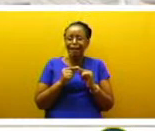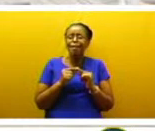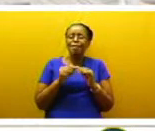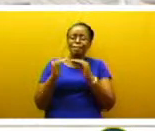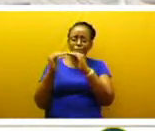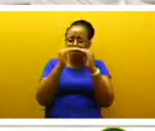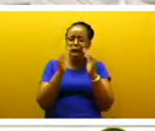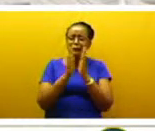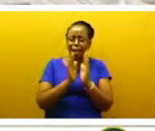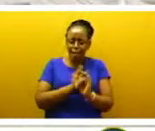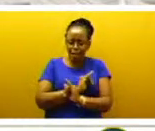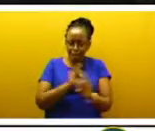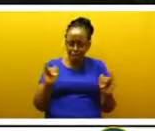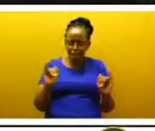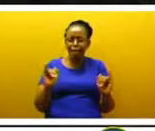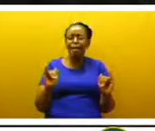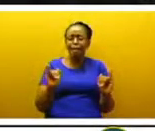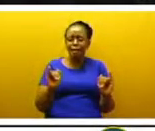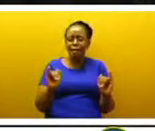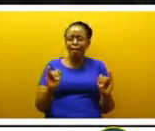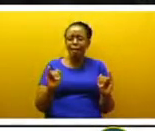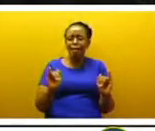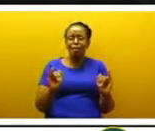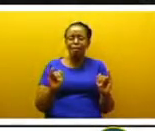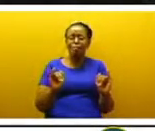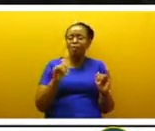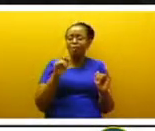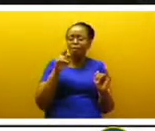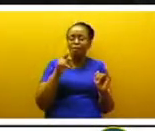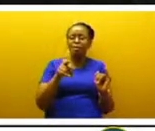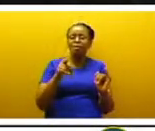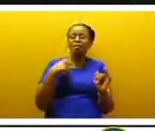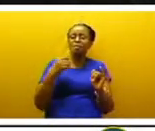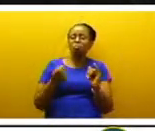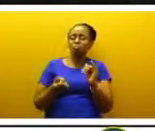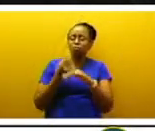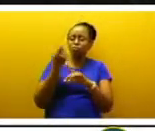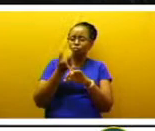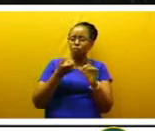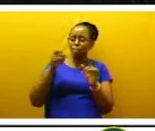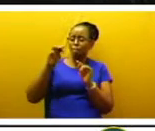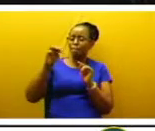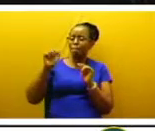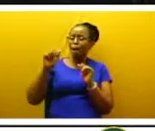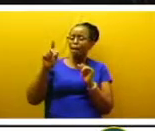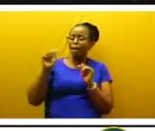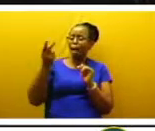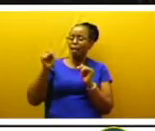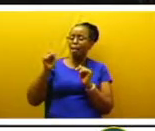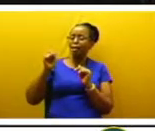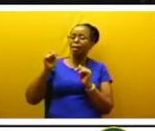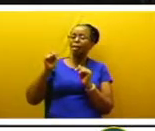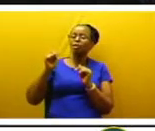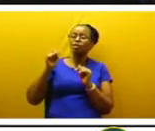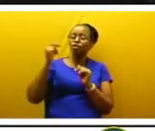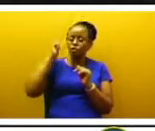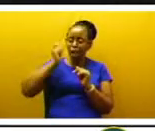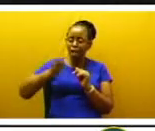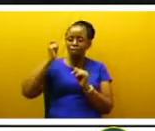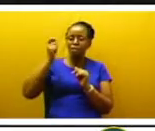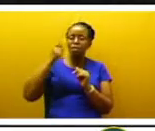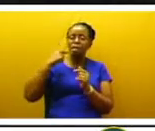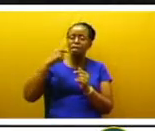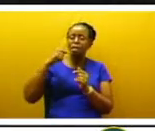from, as I understood, the famous judgment where Judge Madan was in the Githunguri case, where the basic point was